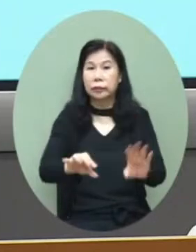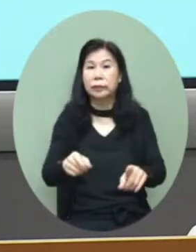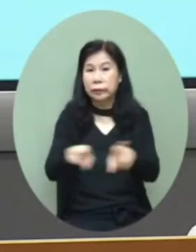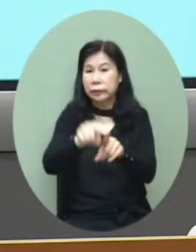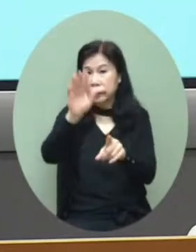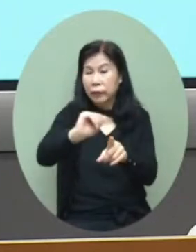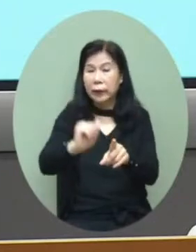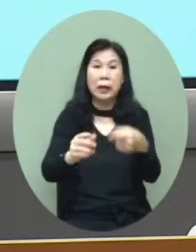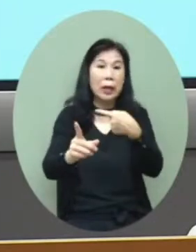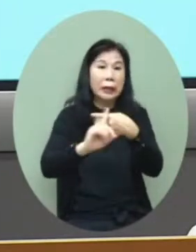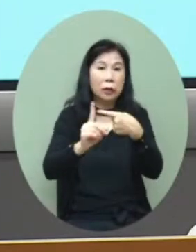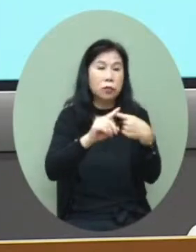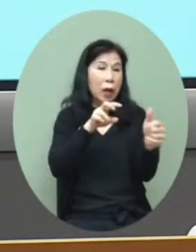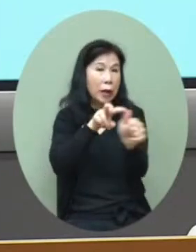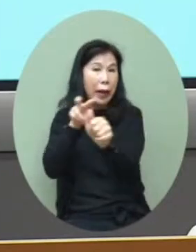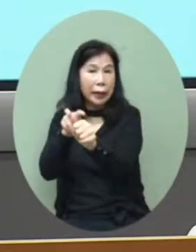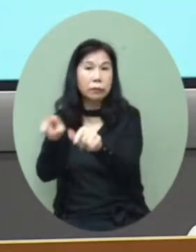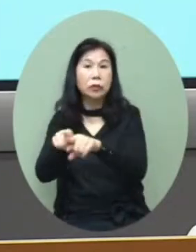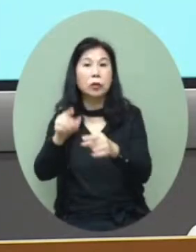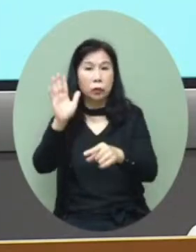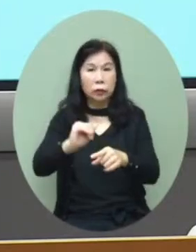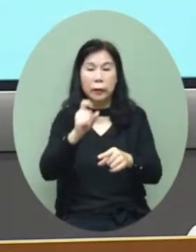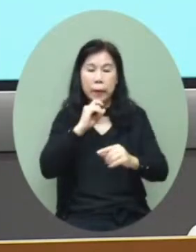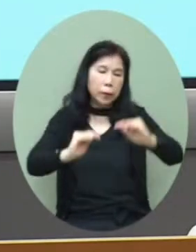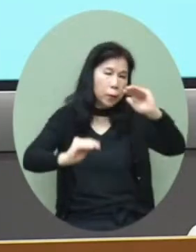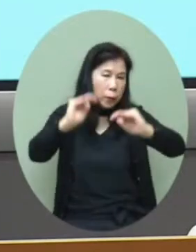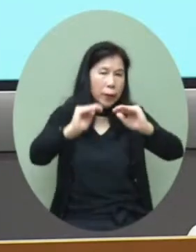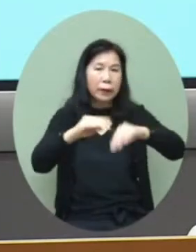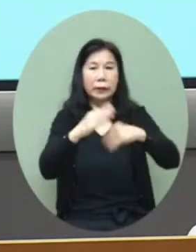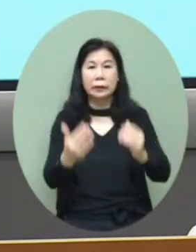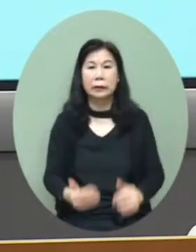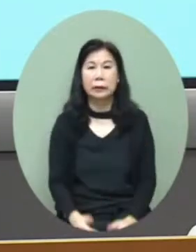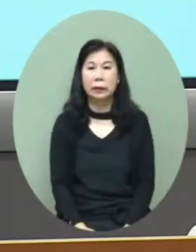risk in the community.